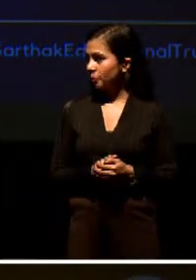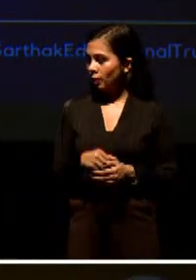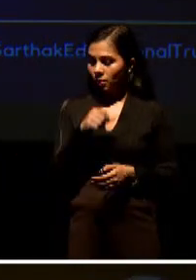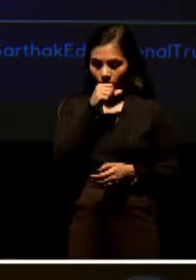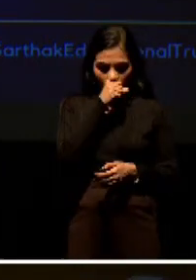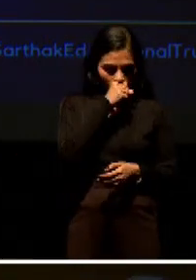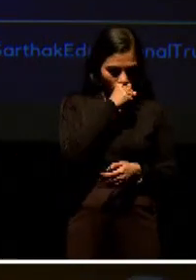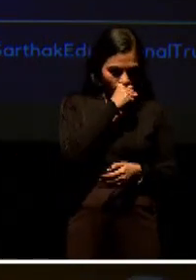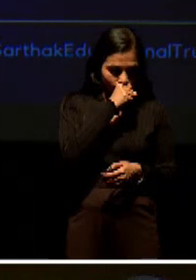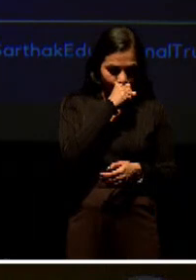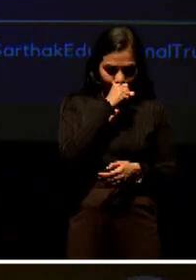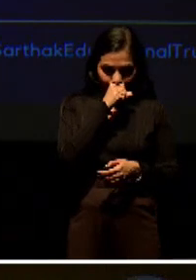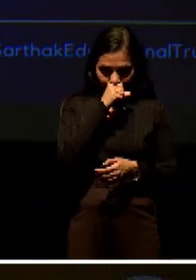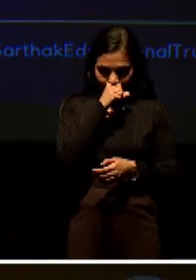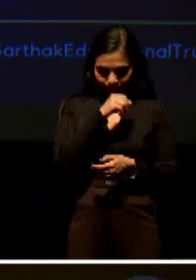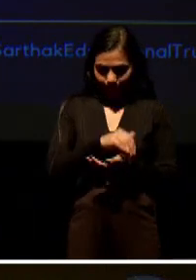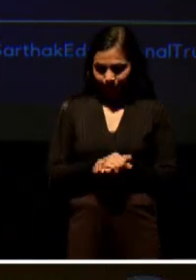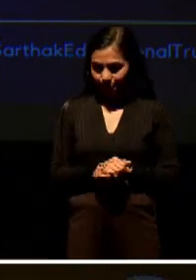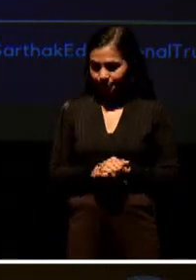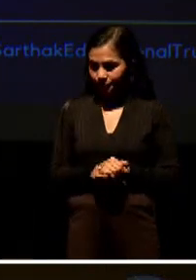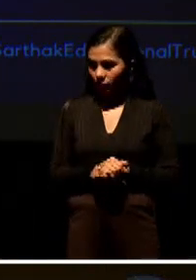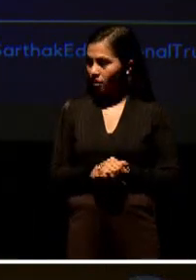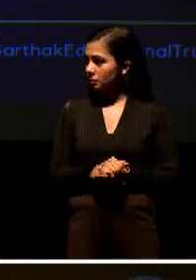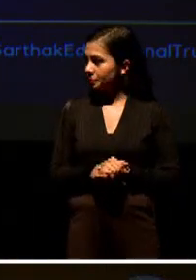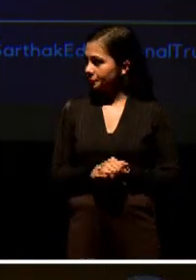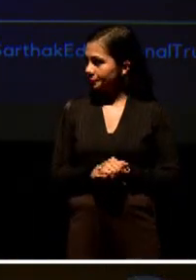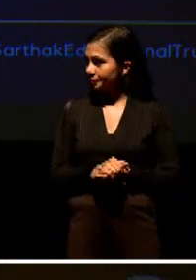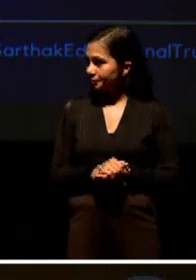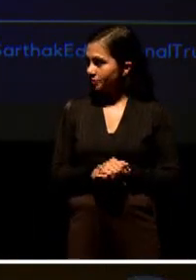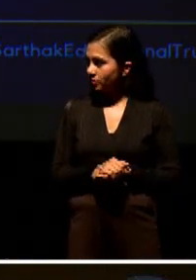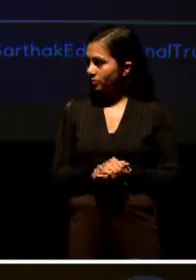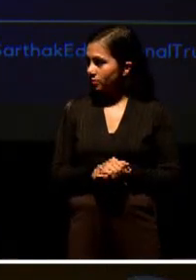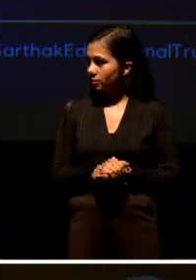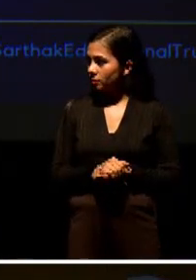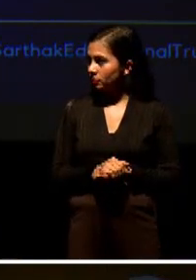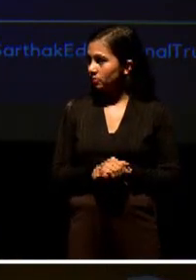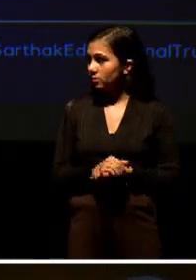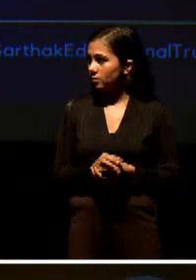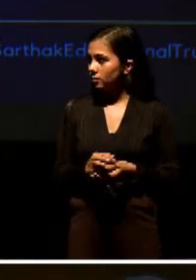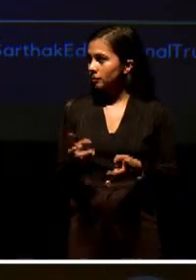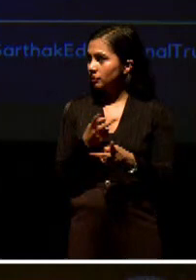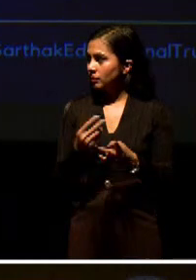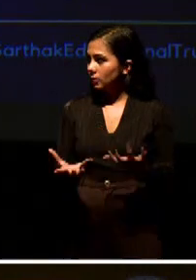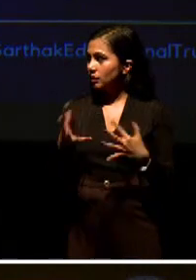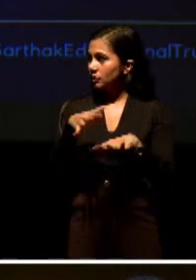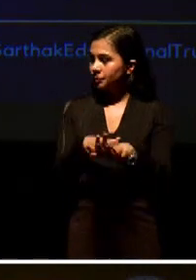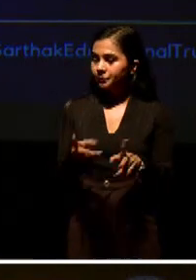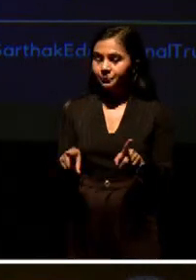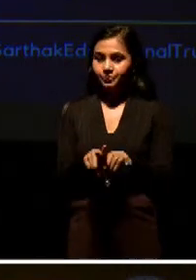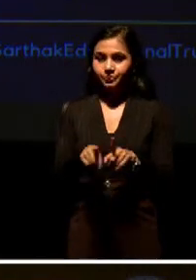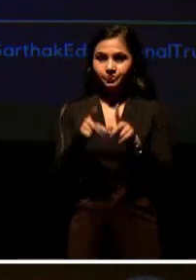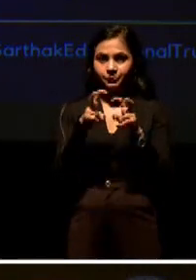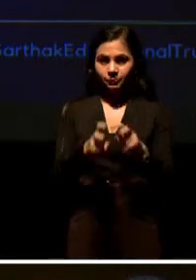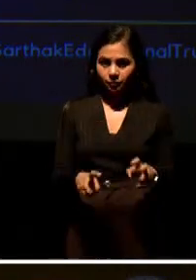talking about a strategy, Samir, is whosoever is engaged in this kind of research program,